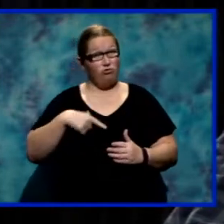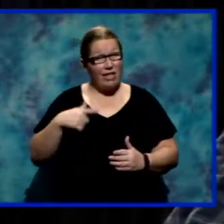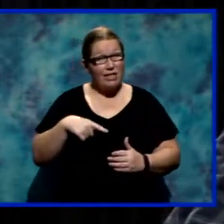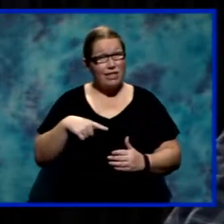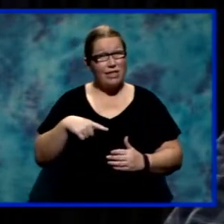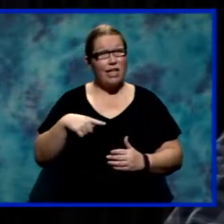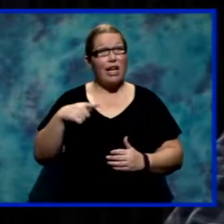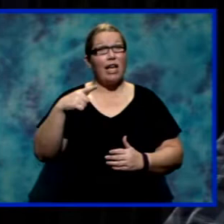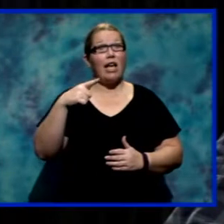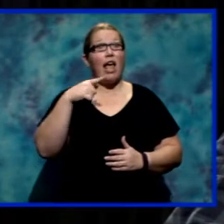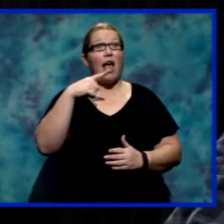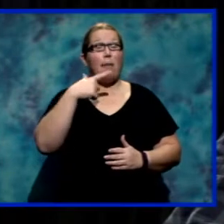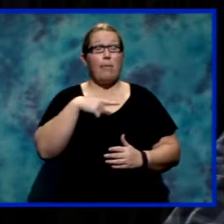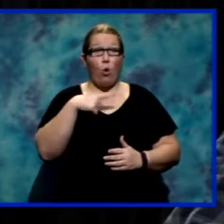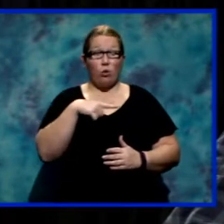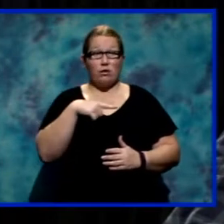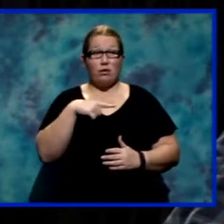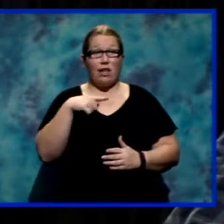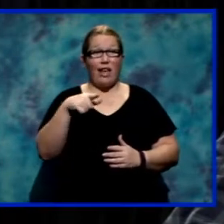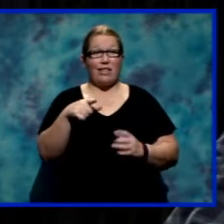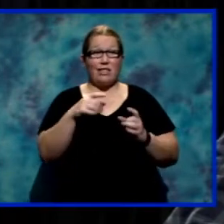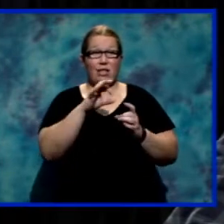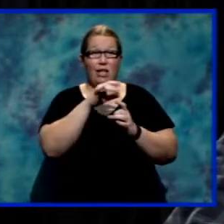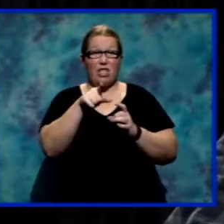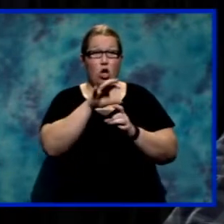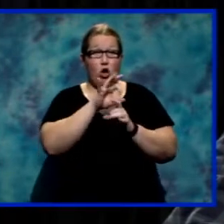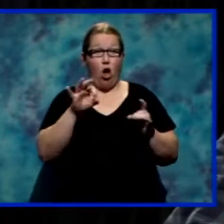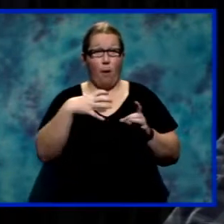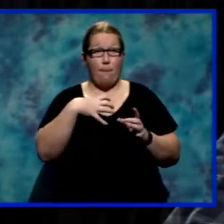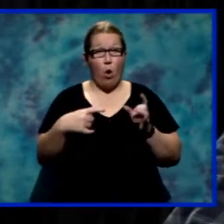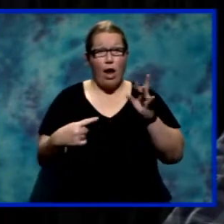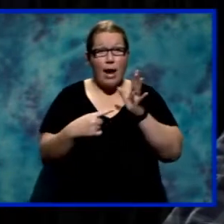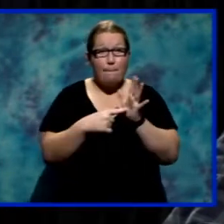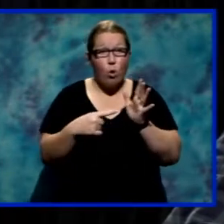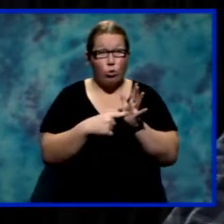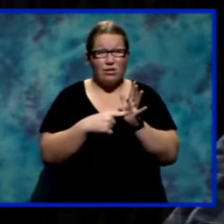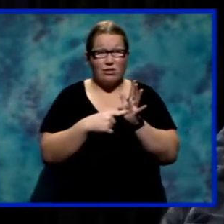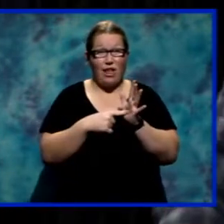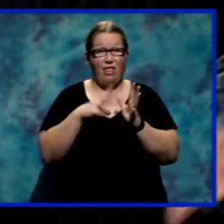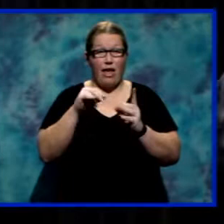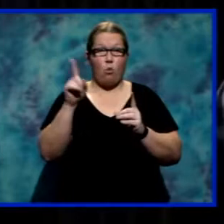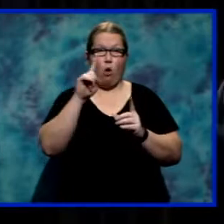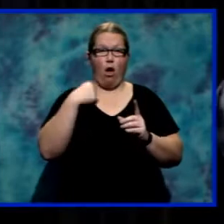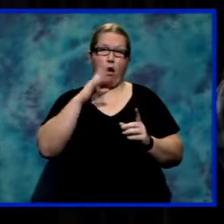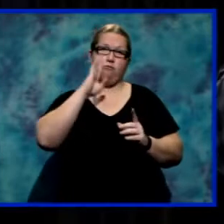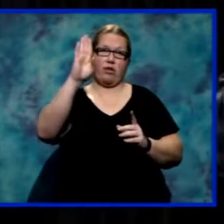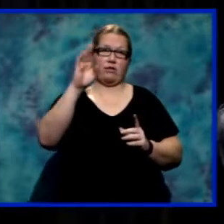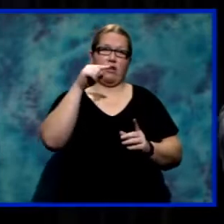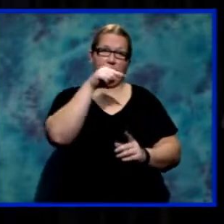don't think there's any more important sermon or series of sermons I preach than this.